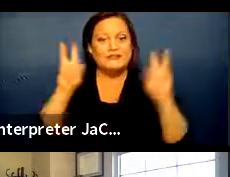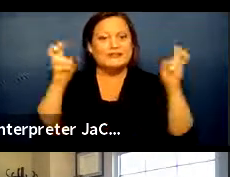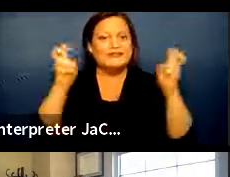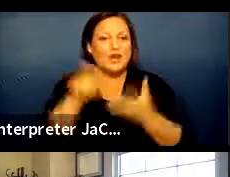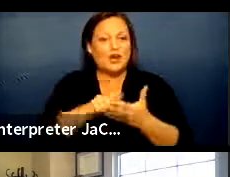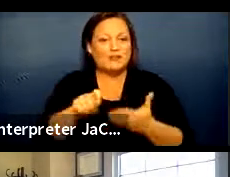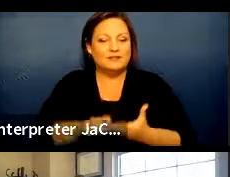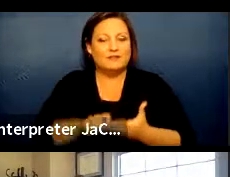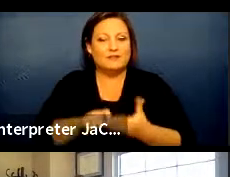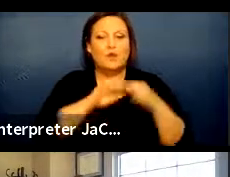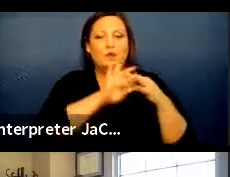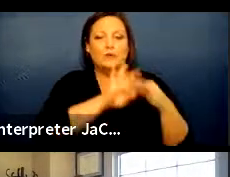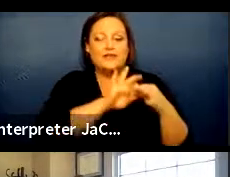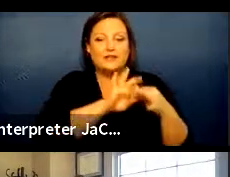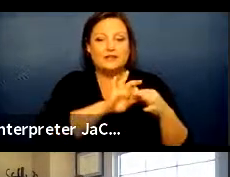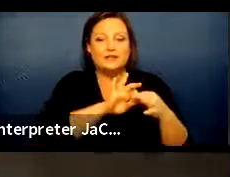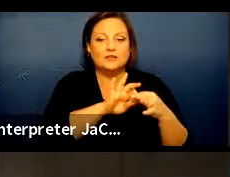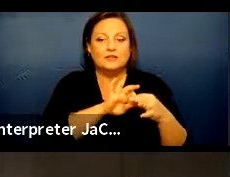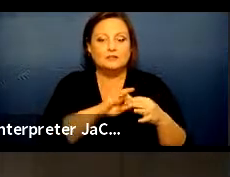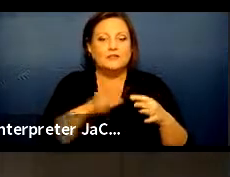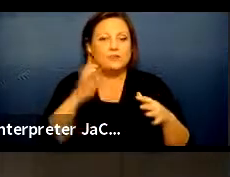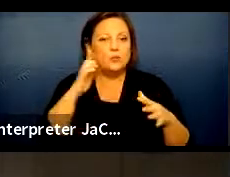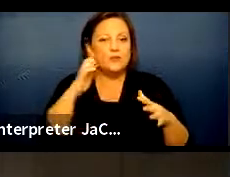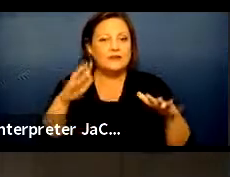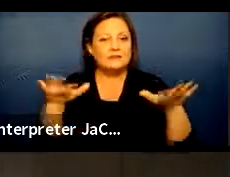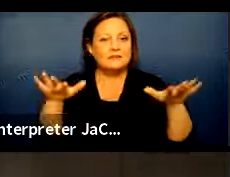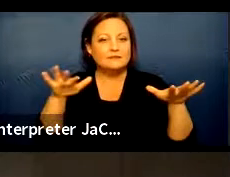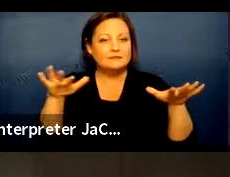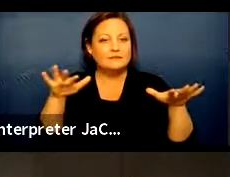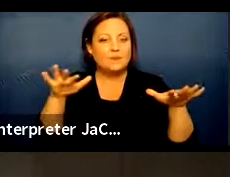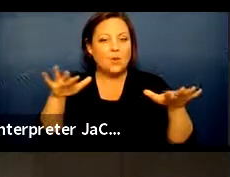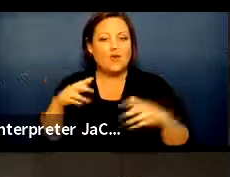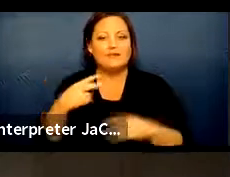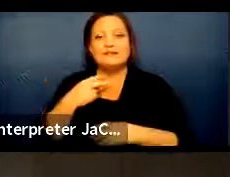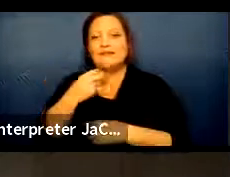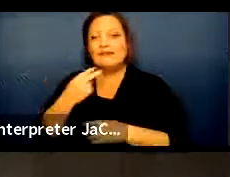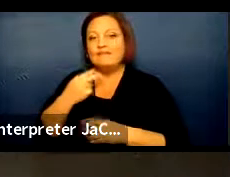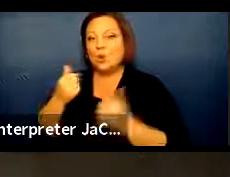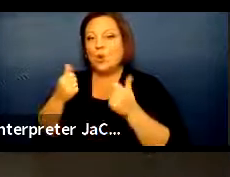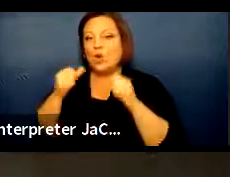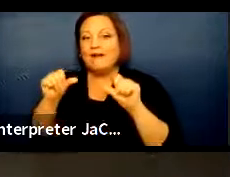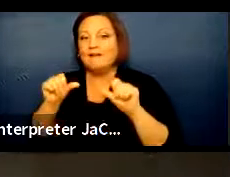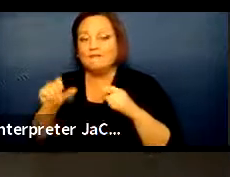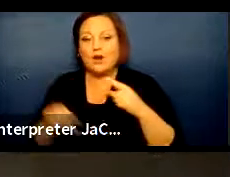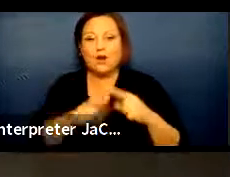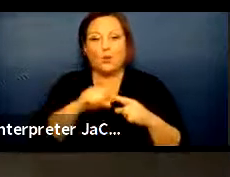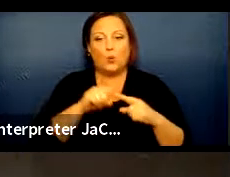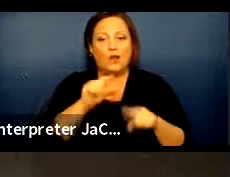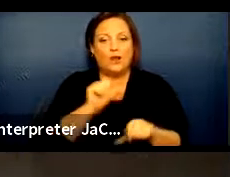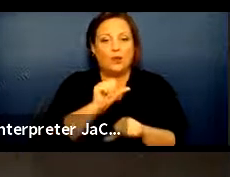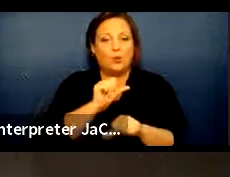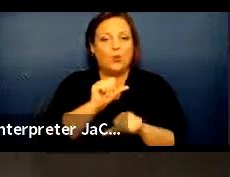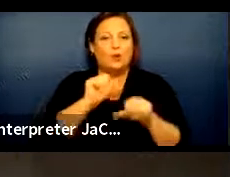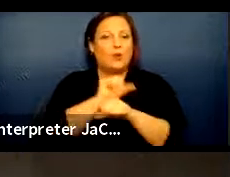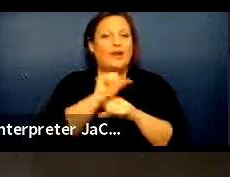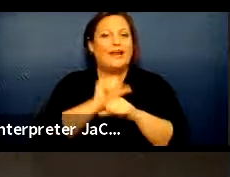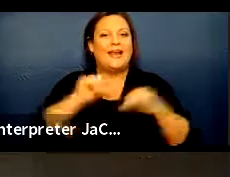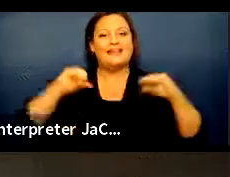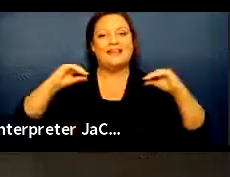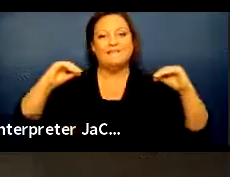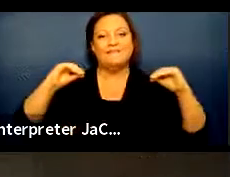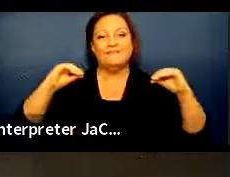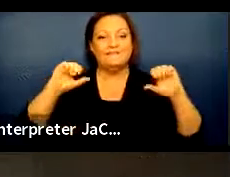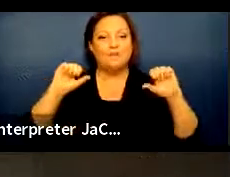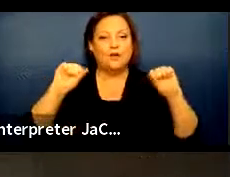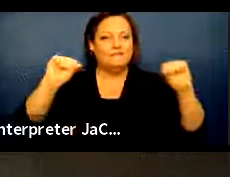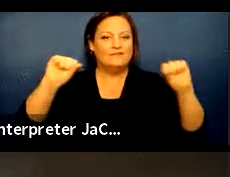entitled Relationships Between Ambient Noise, Levels, and Vocal Effort when Working as a Fitness Instructor. I know